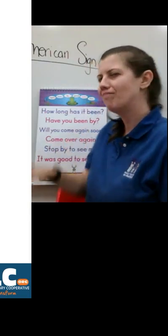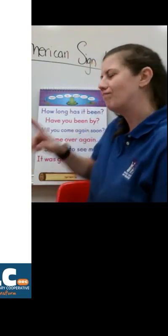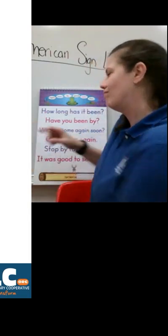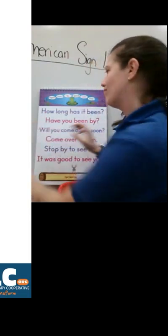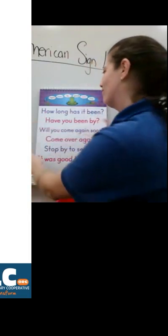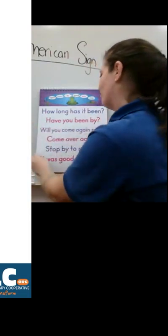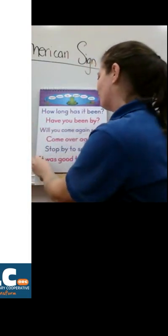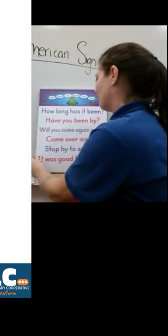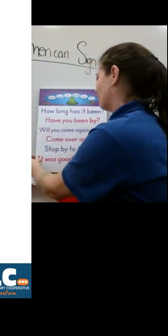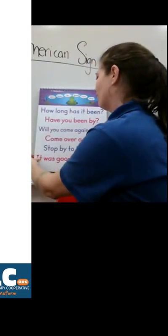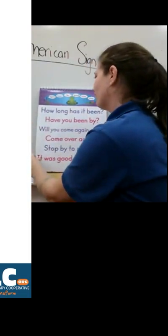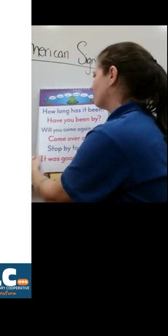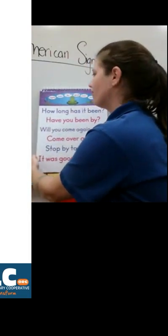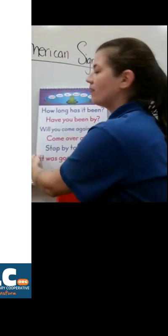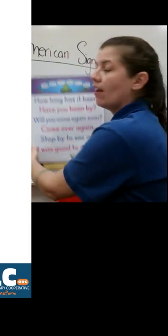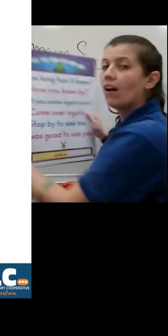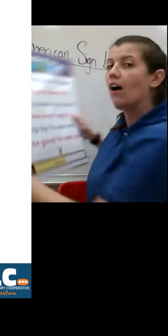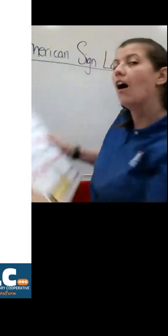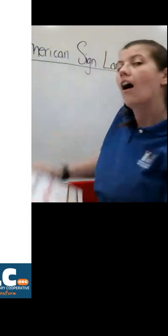Thank you, Kurt.